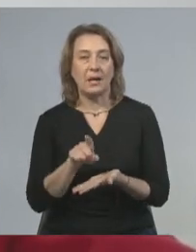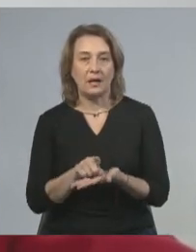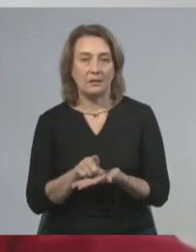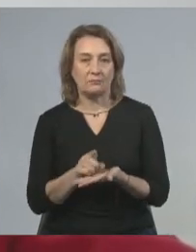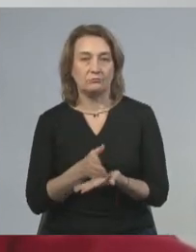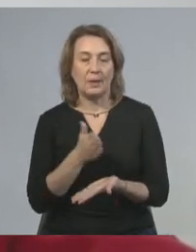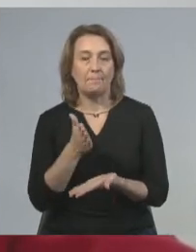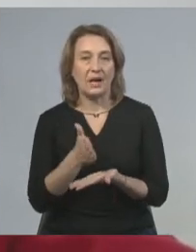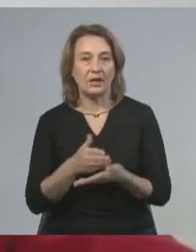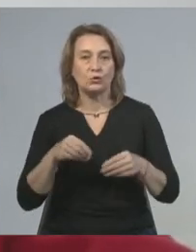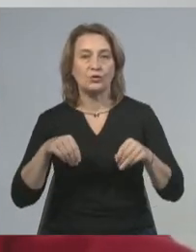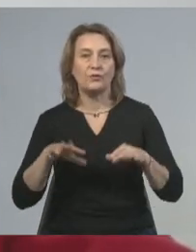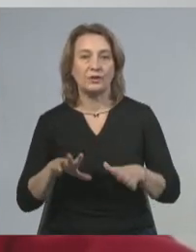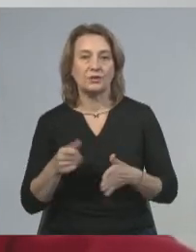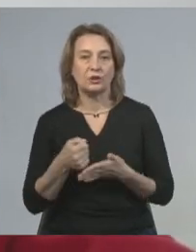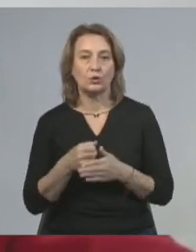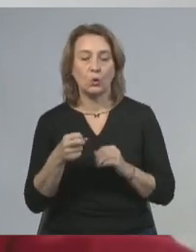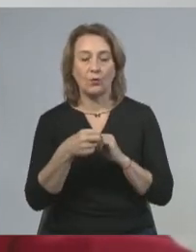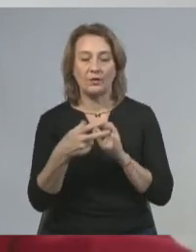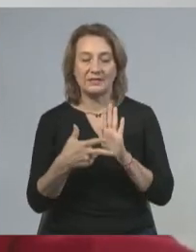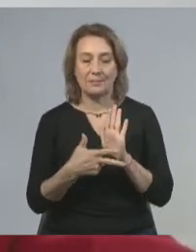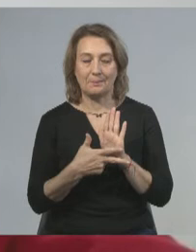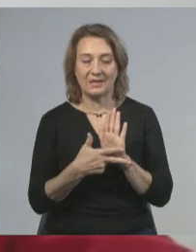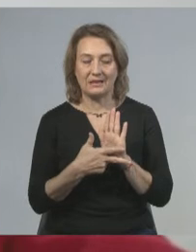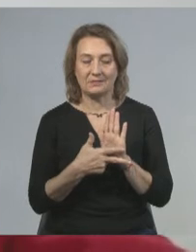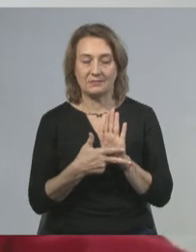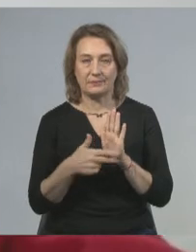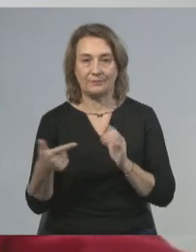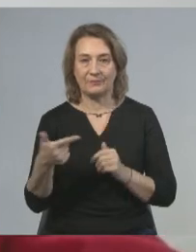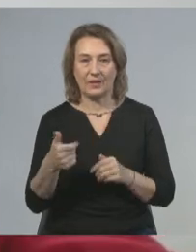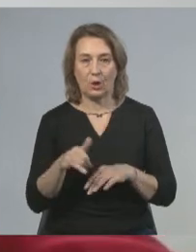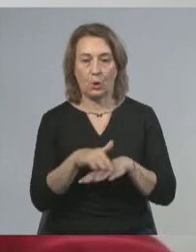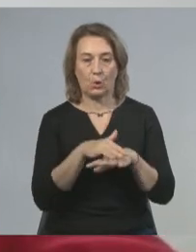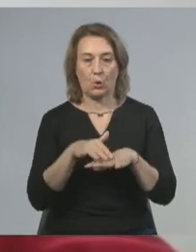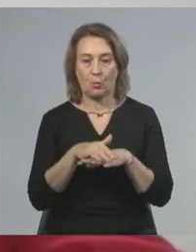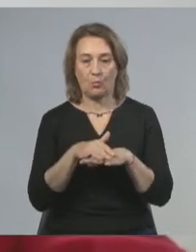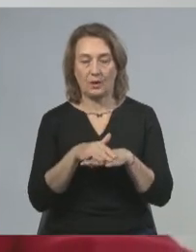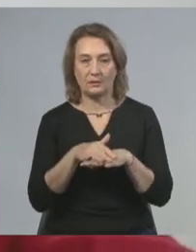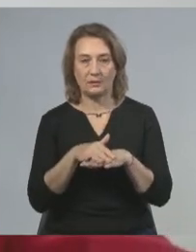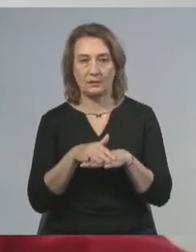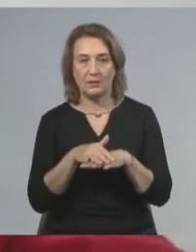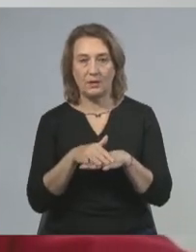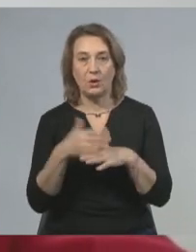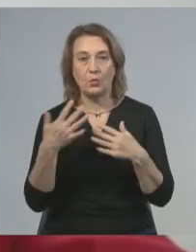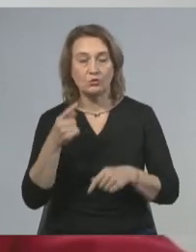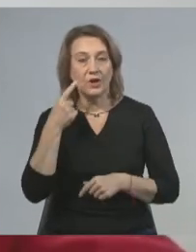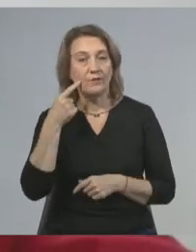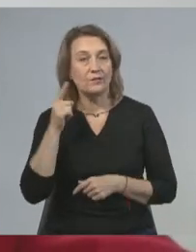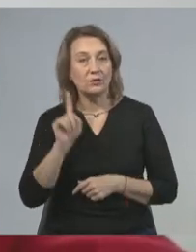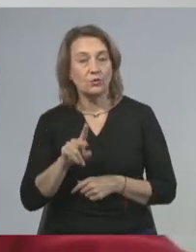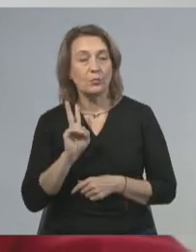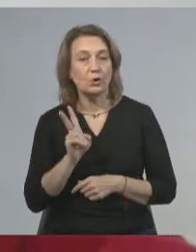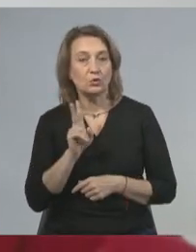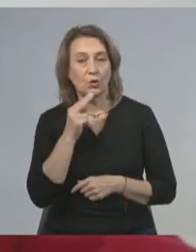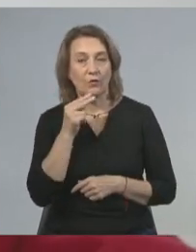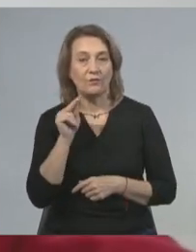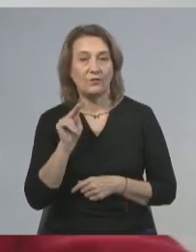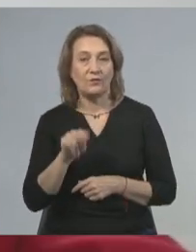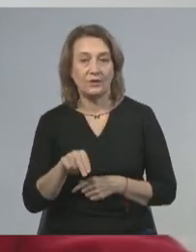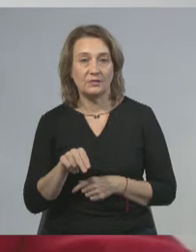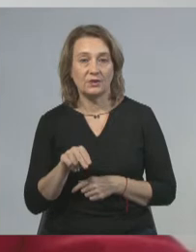problem but you also have to give your vision the discussion on the 18 communities interesting but